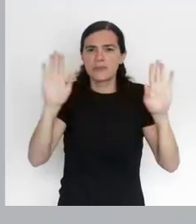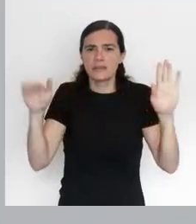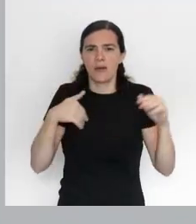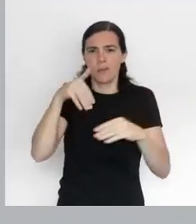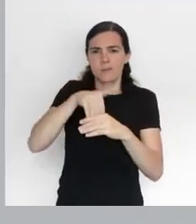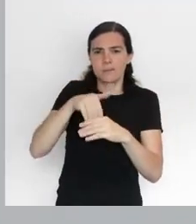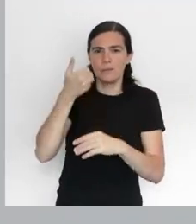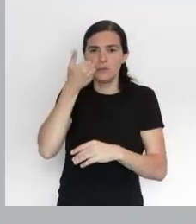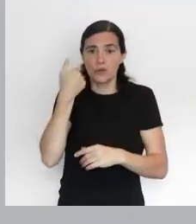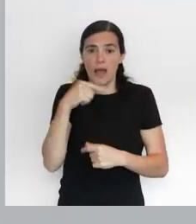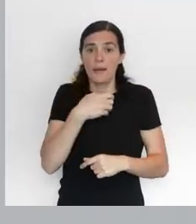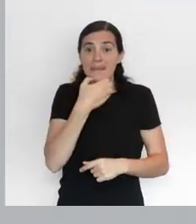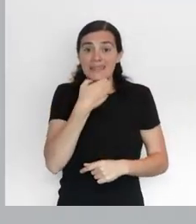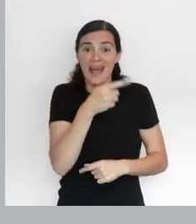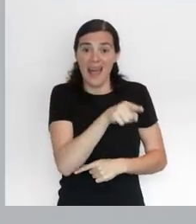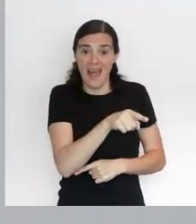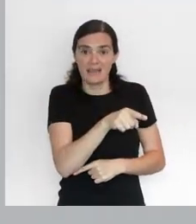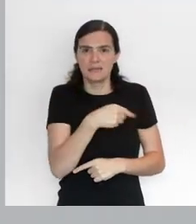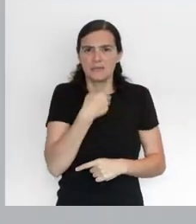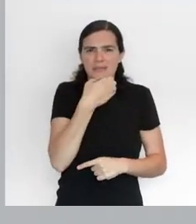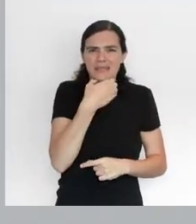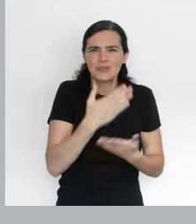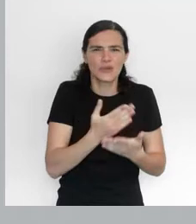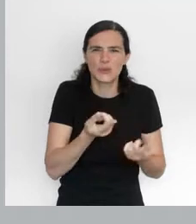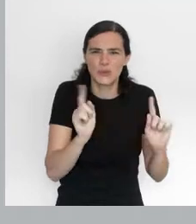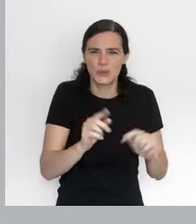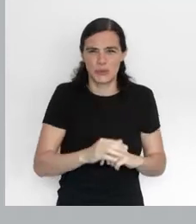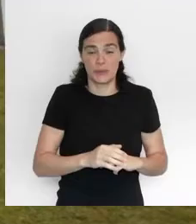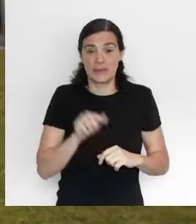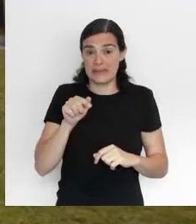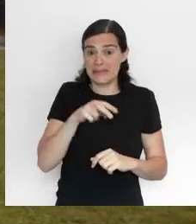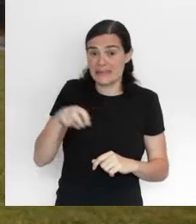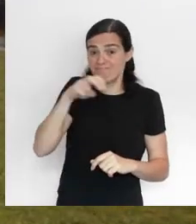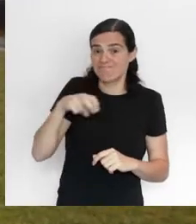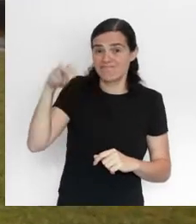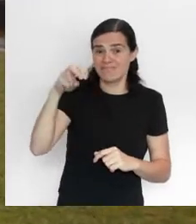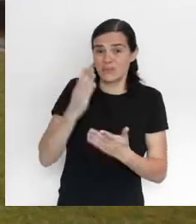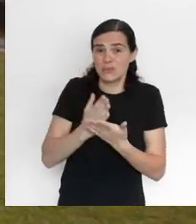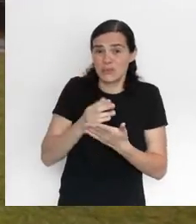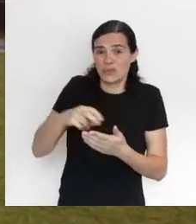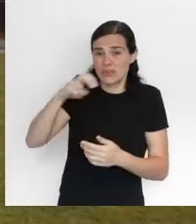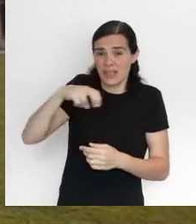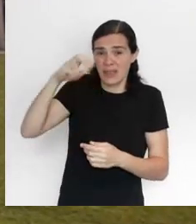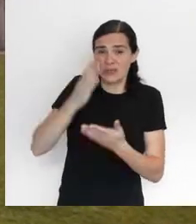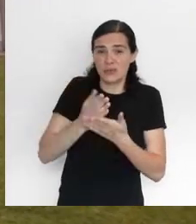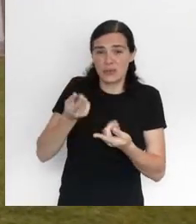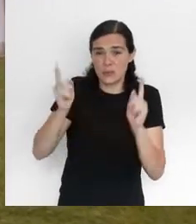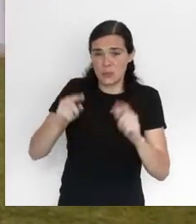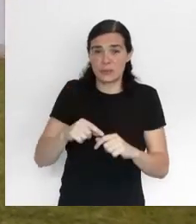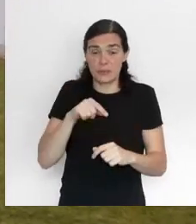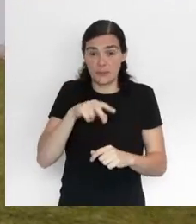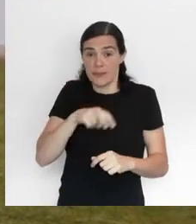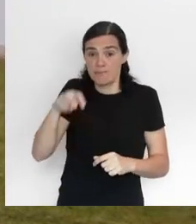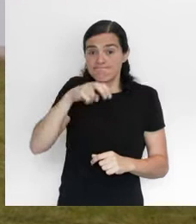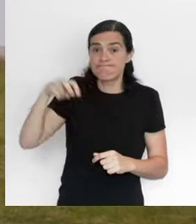the exhibition inside the museum, you have an apple. The apple is more than an apple. So this staircase is more than a